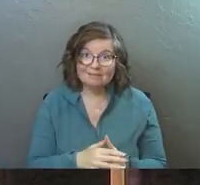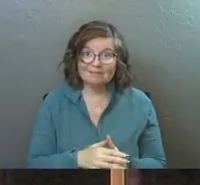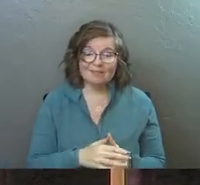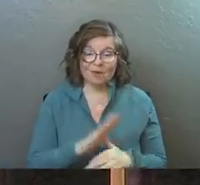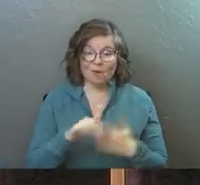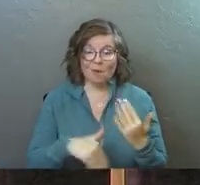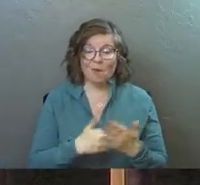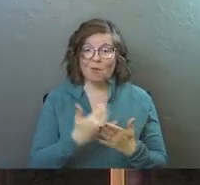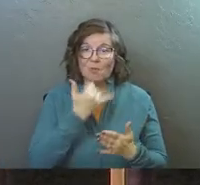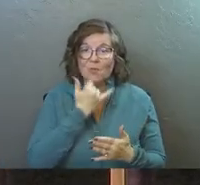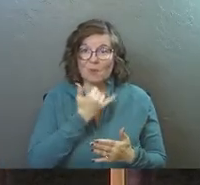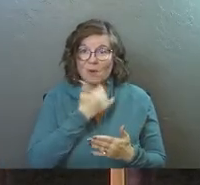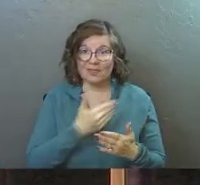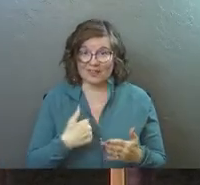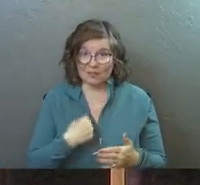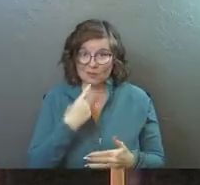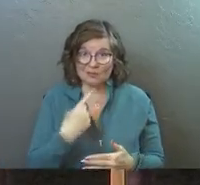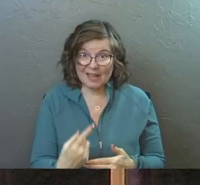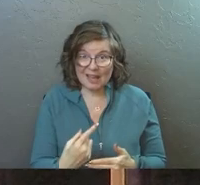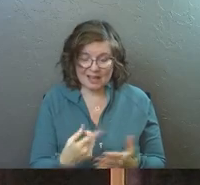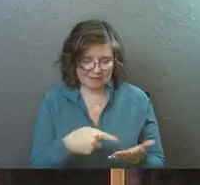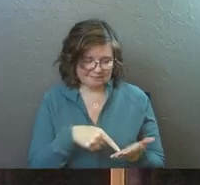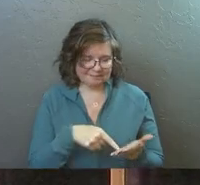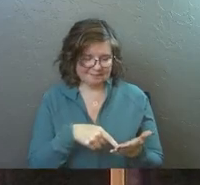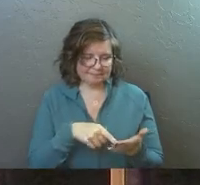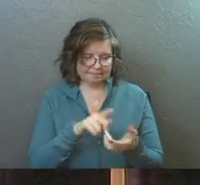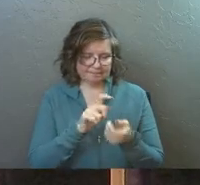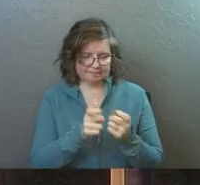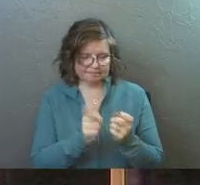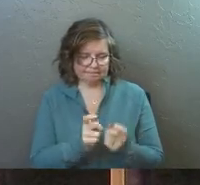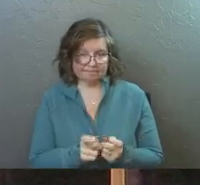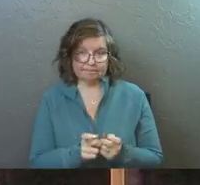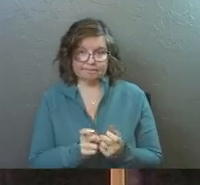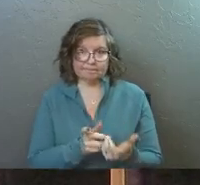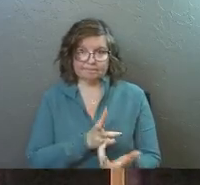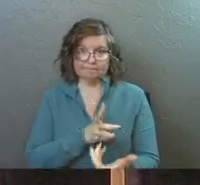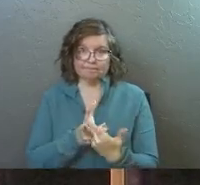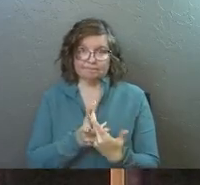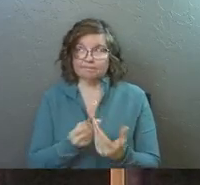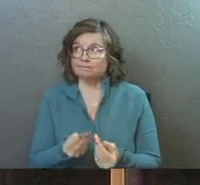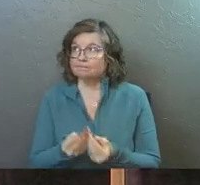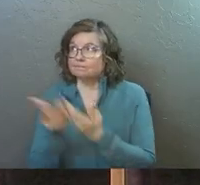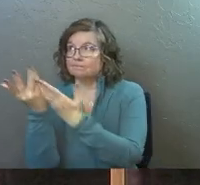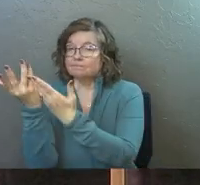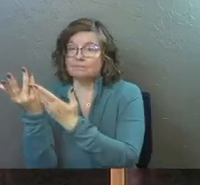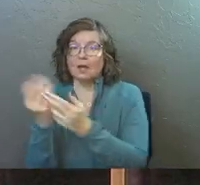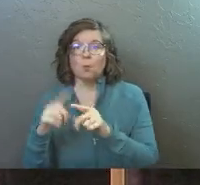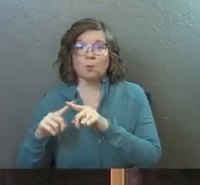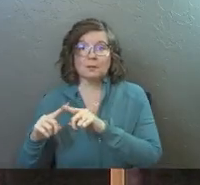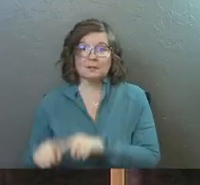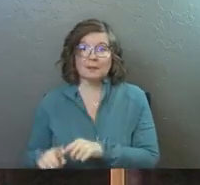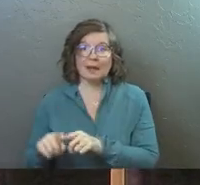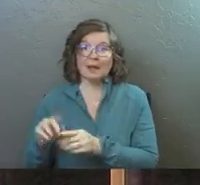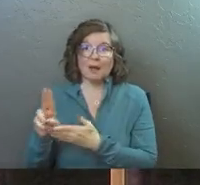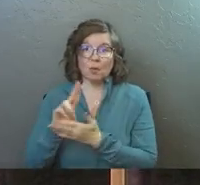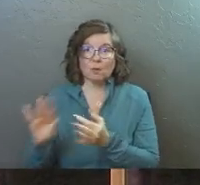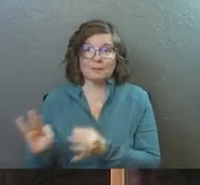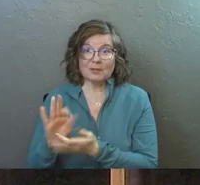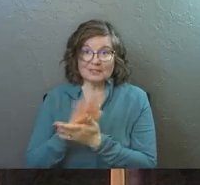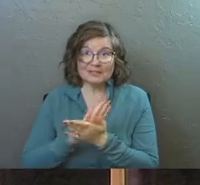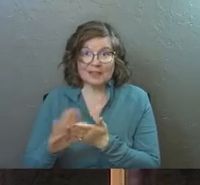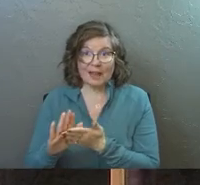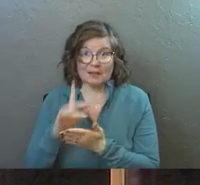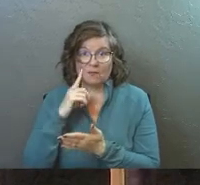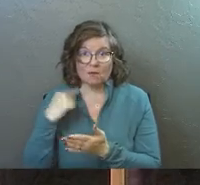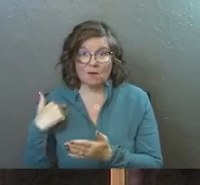he cleans up all the wrong things that you say to God the Father before it even hits the throne. And we depend on his kindness to do